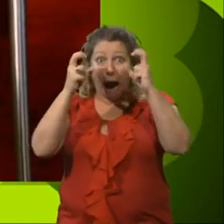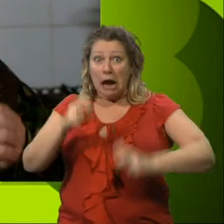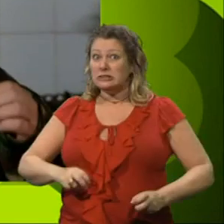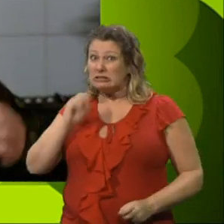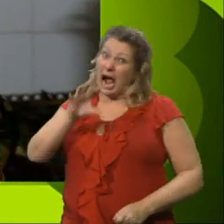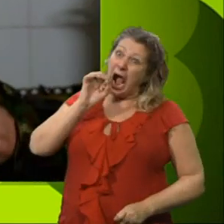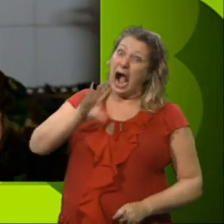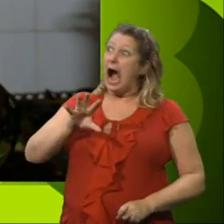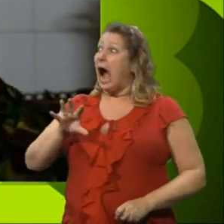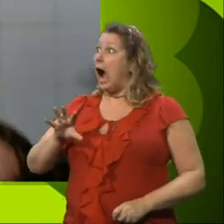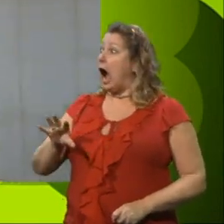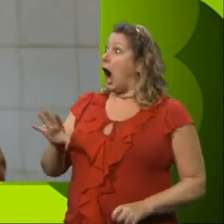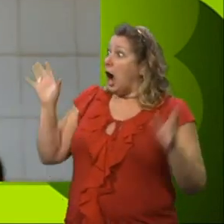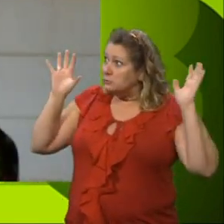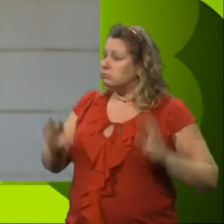bulge. Shouty, shouty!